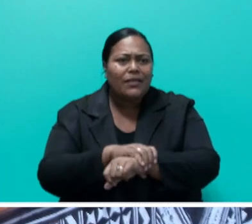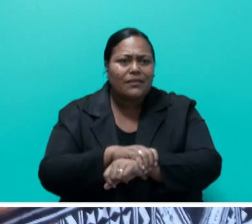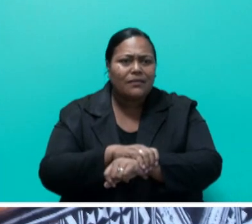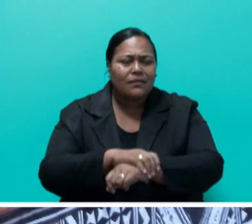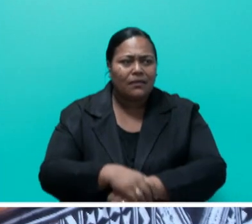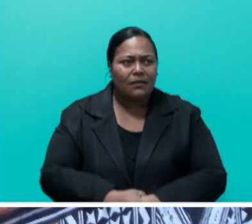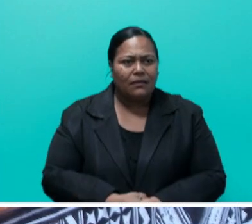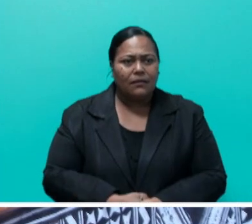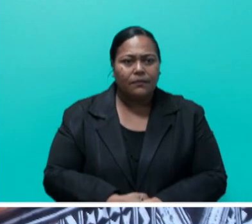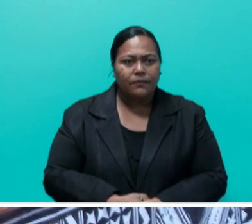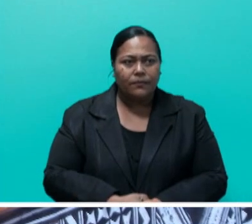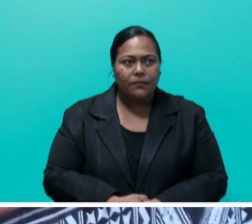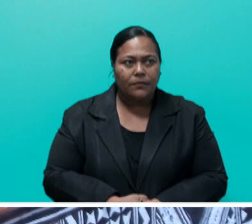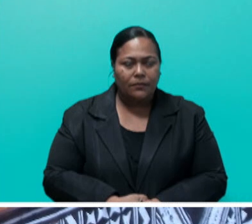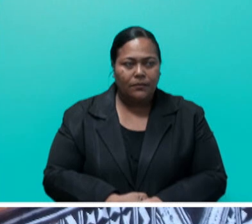But